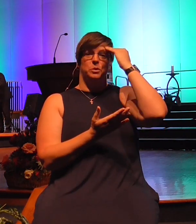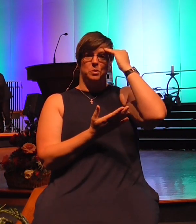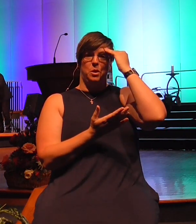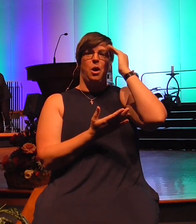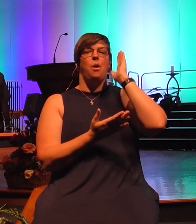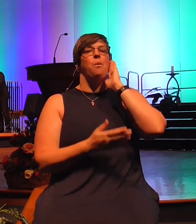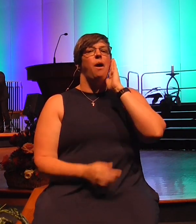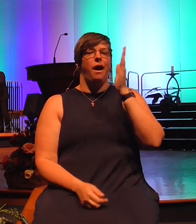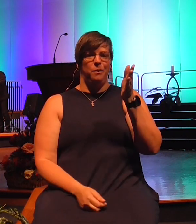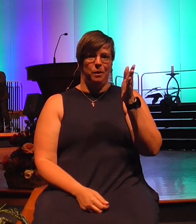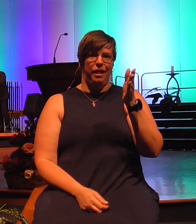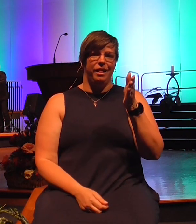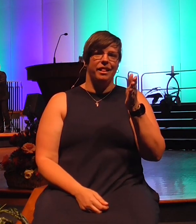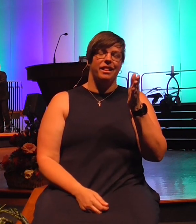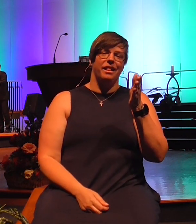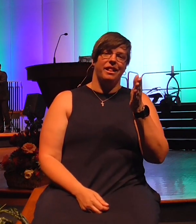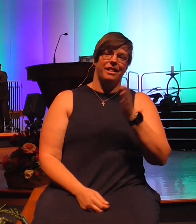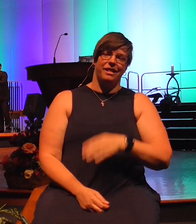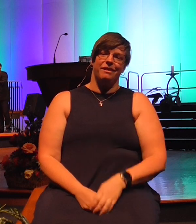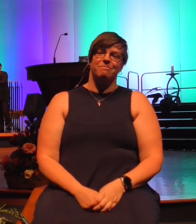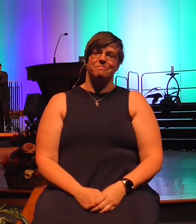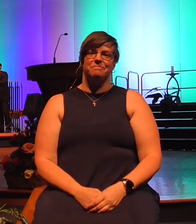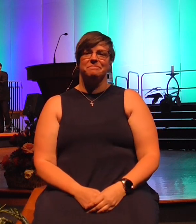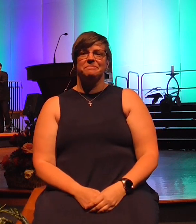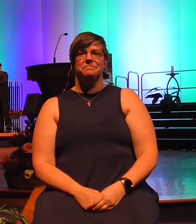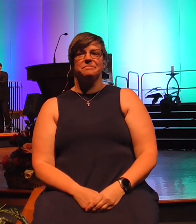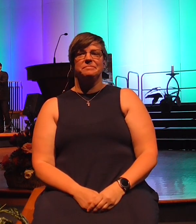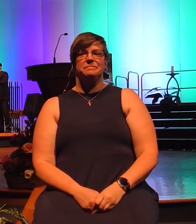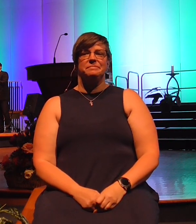know I will.